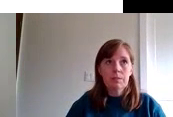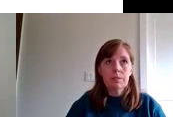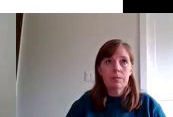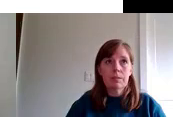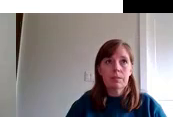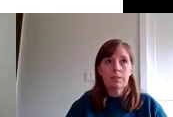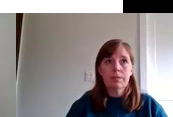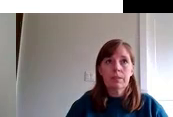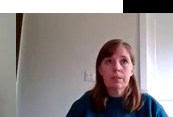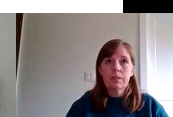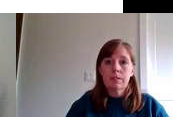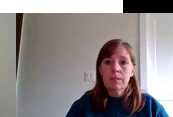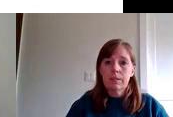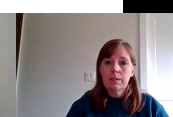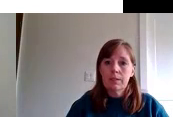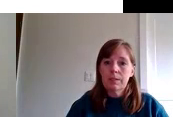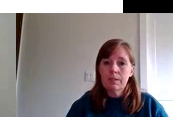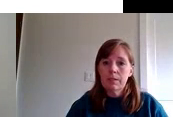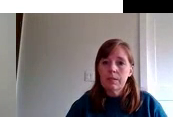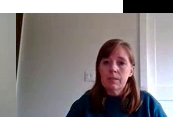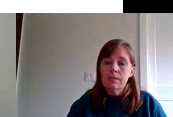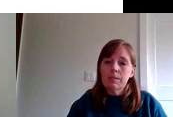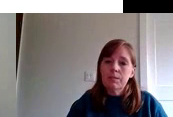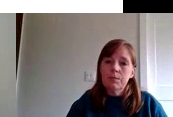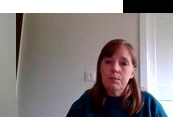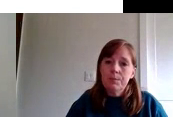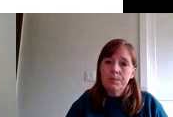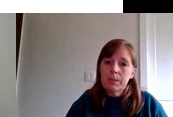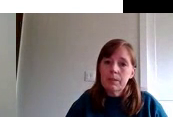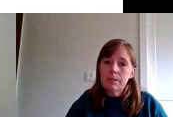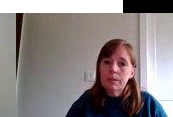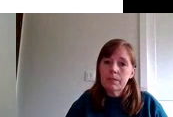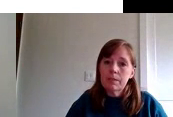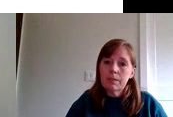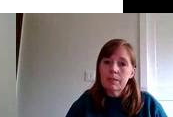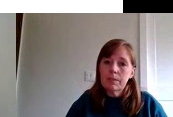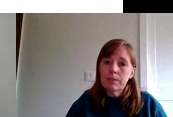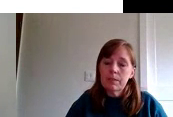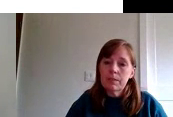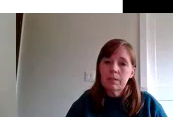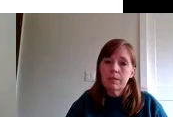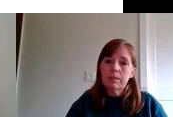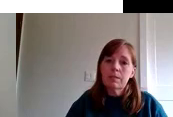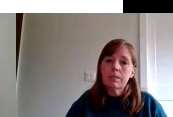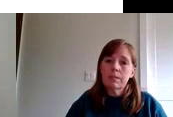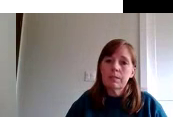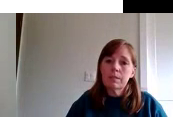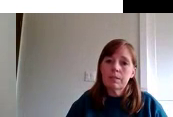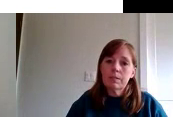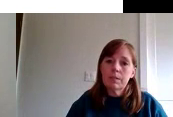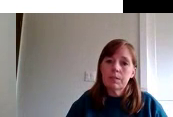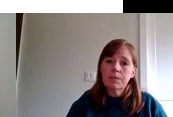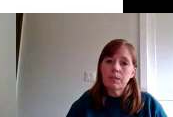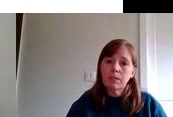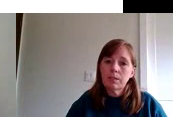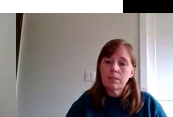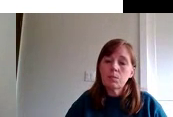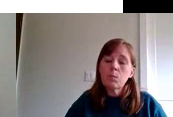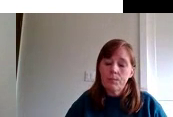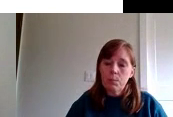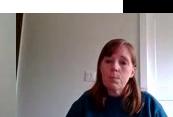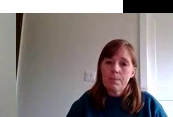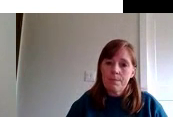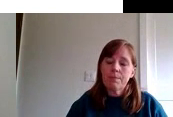core curriculum, that's the body of knowledge that students who are blind or have low vision oftentimes need to be